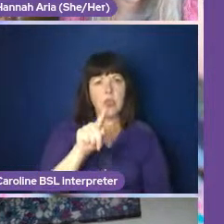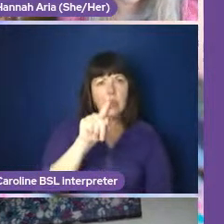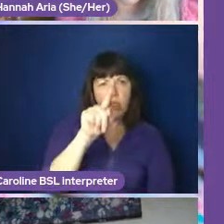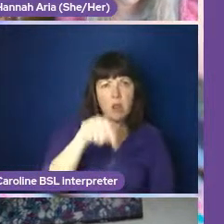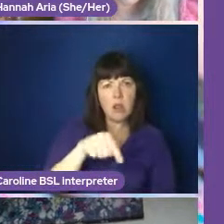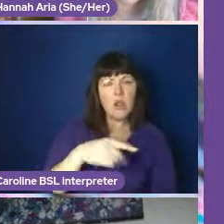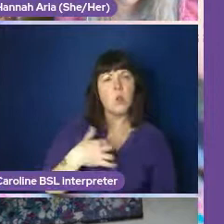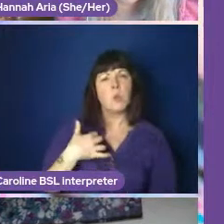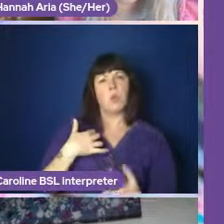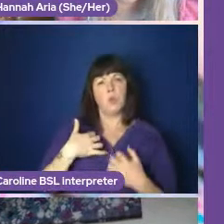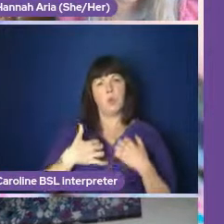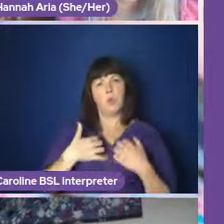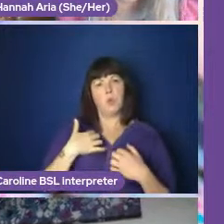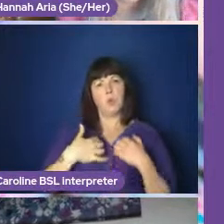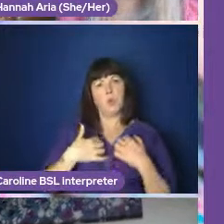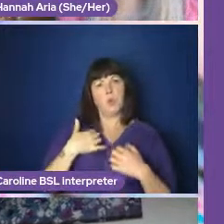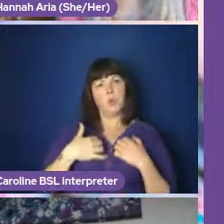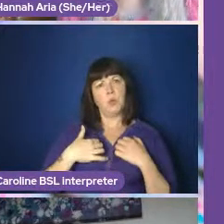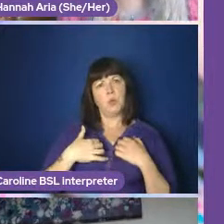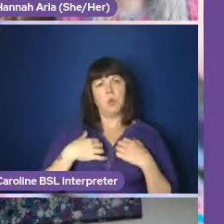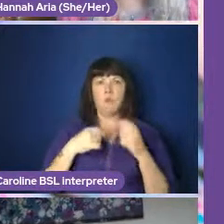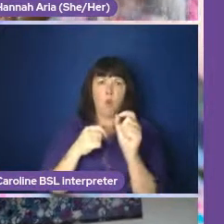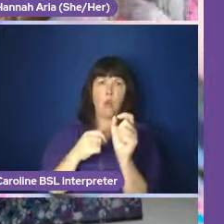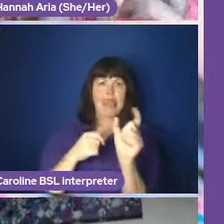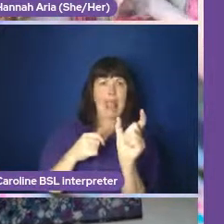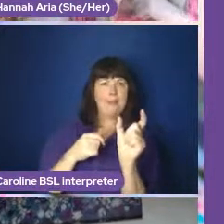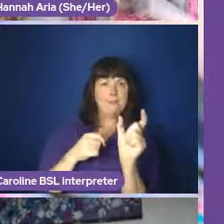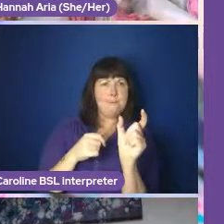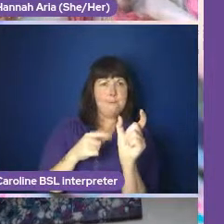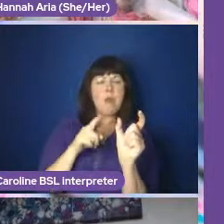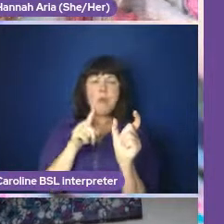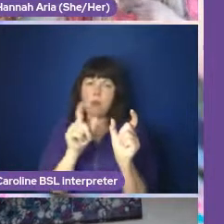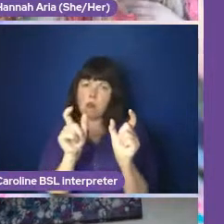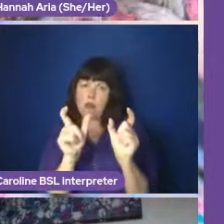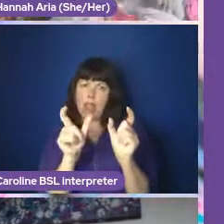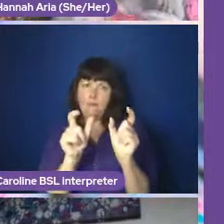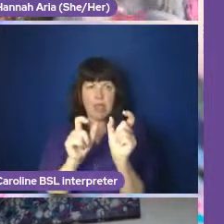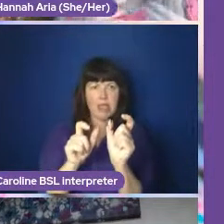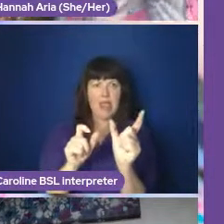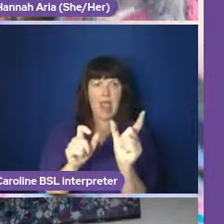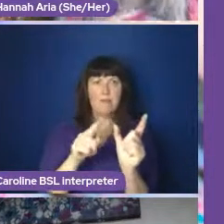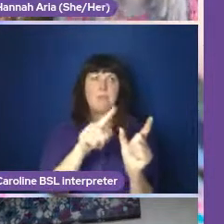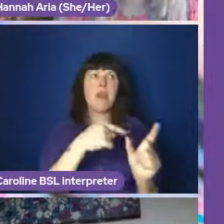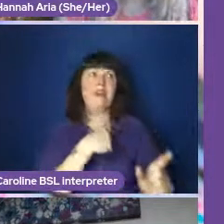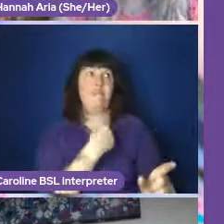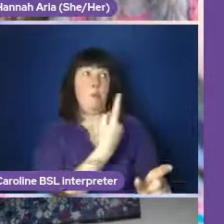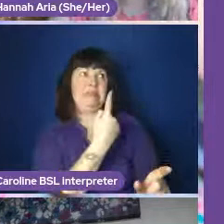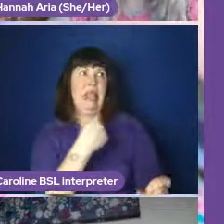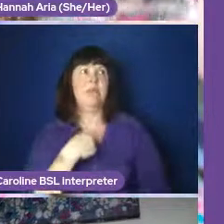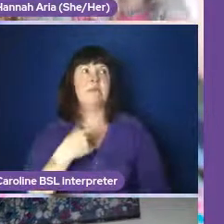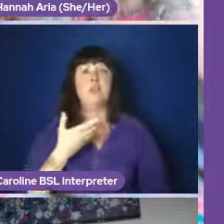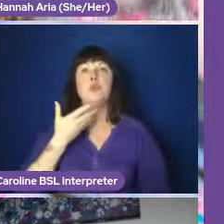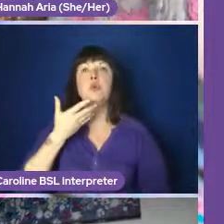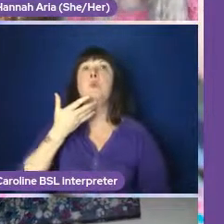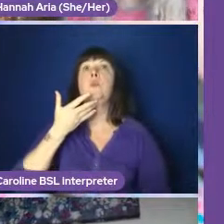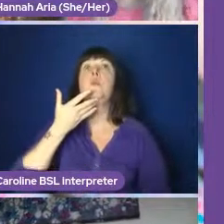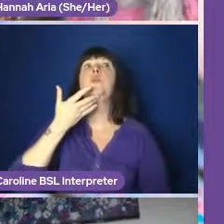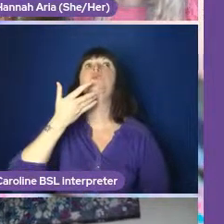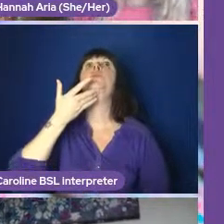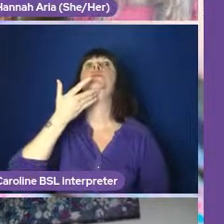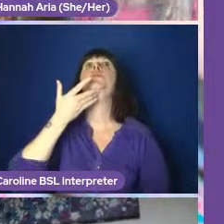everybody else has been quite narrow, so it's nice how I had to look up. I had to elongate my neck, otherwise it was just chub